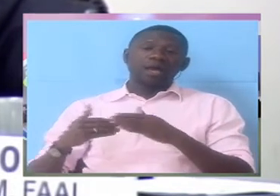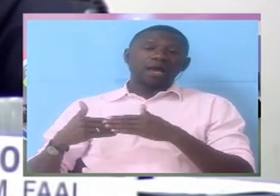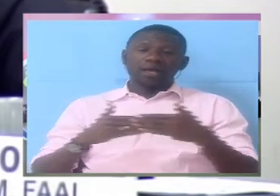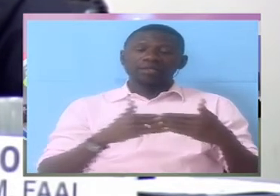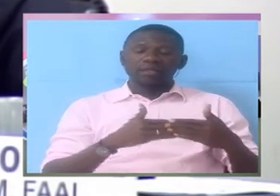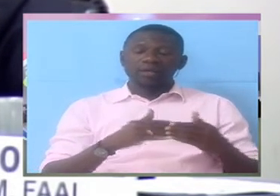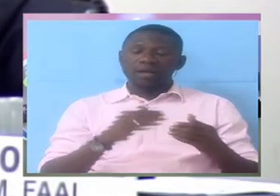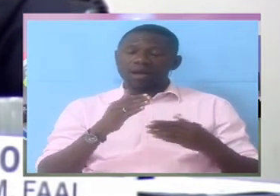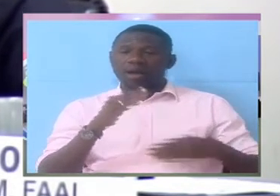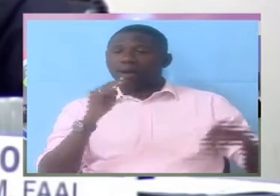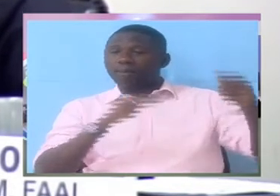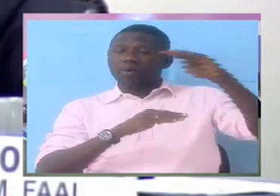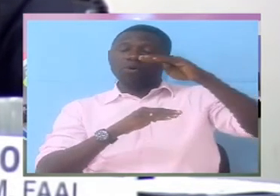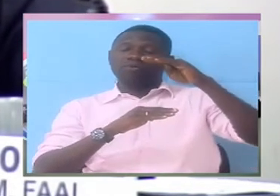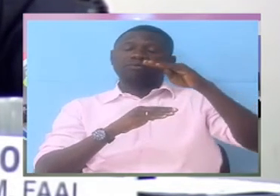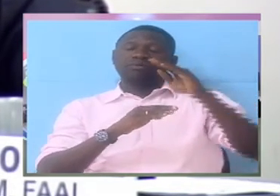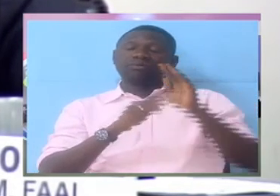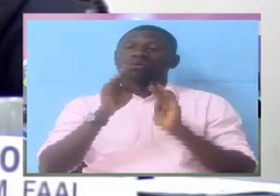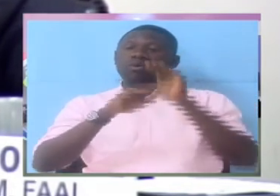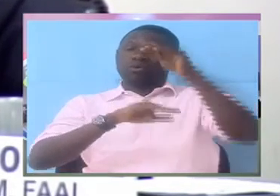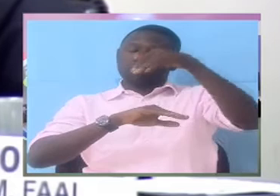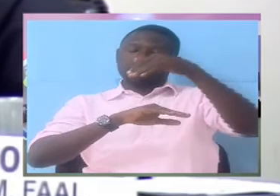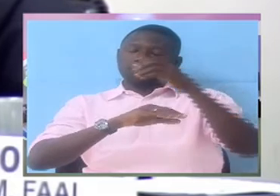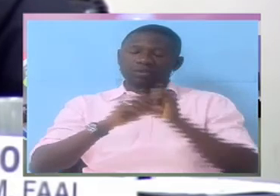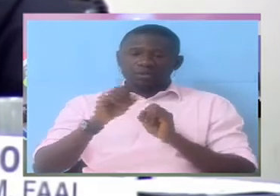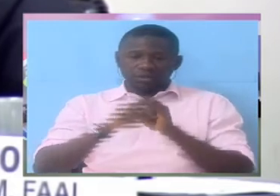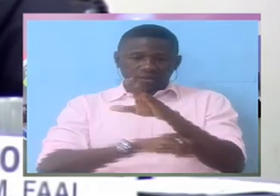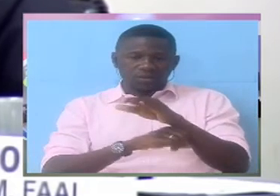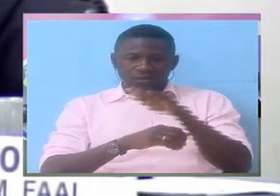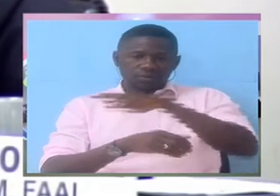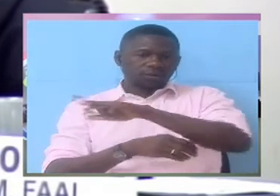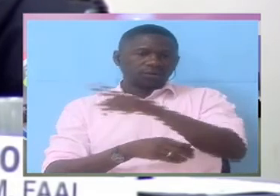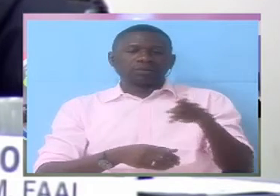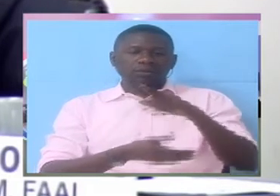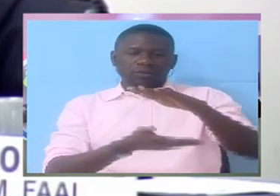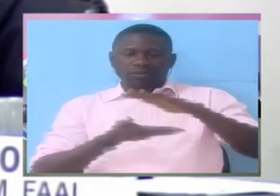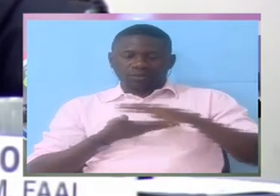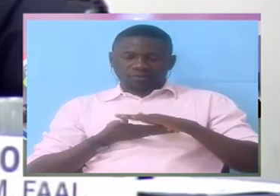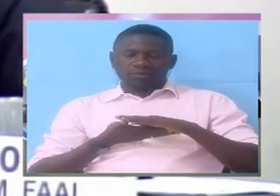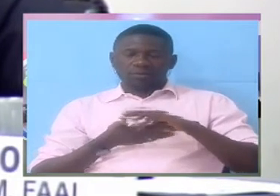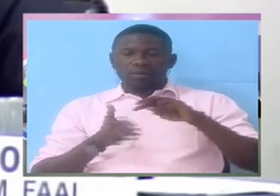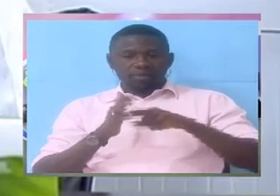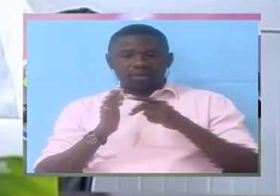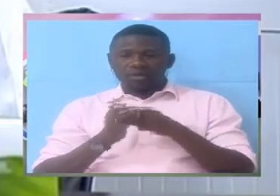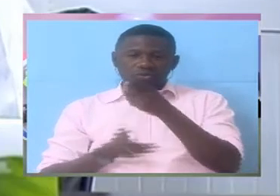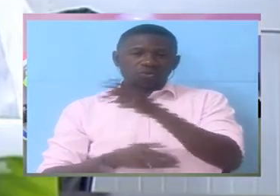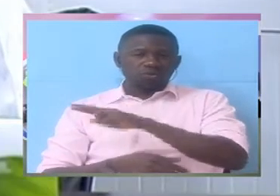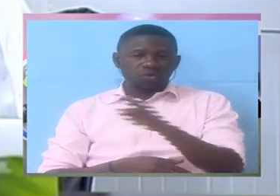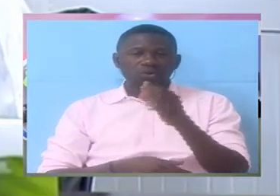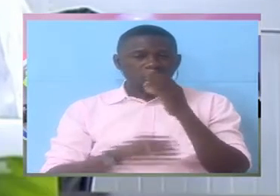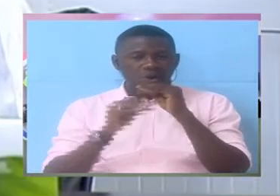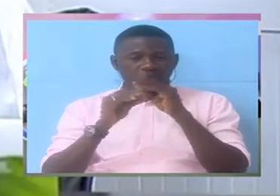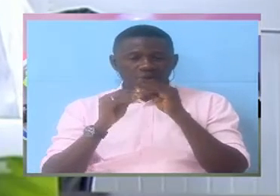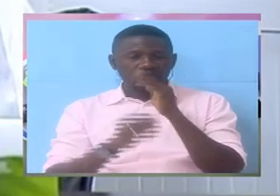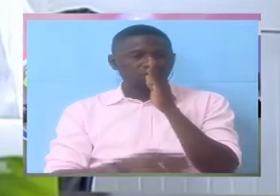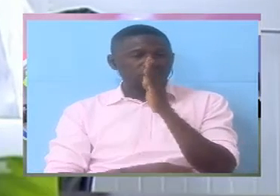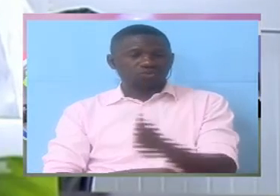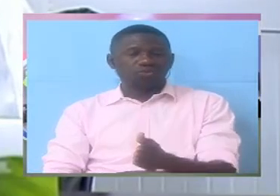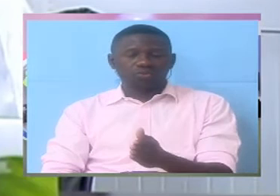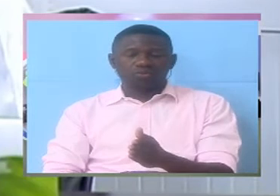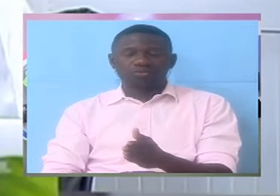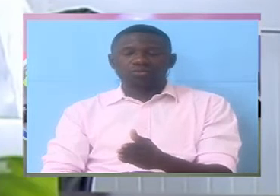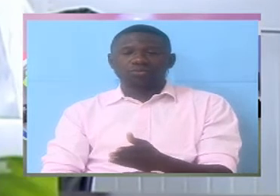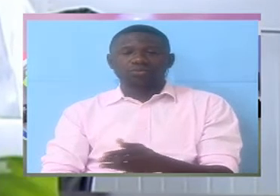above and over and above the instructions they received, you are not speaking the whole truth. No. I